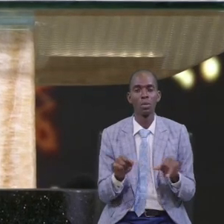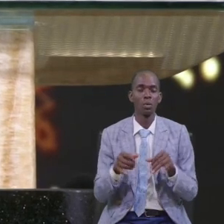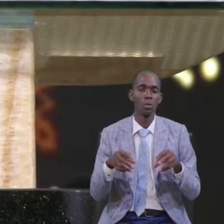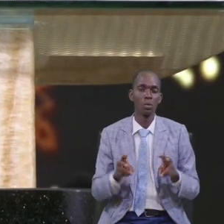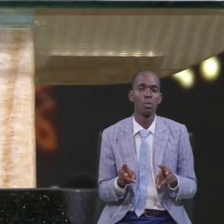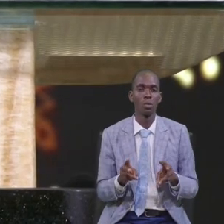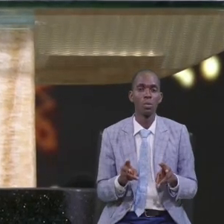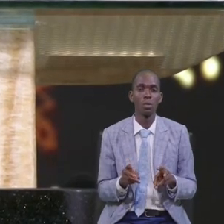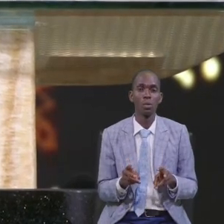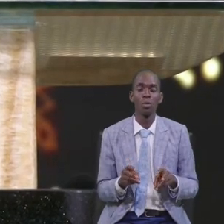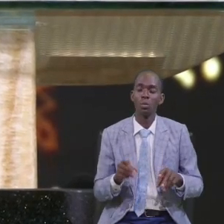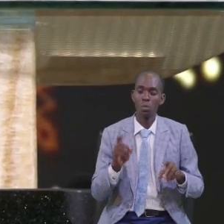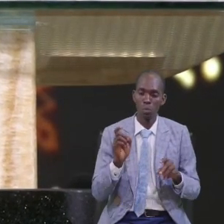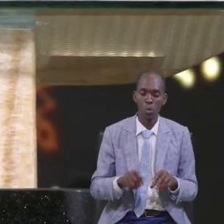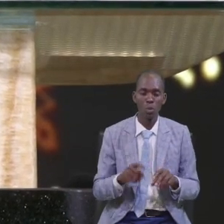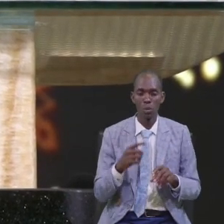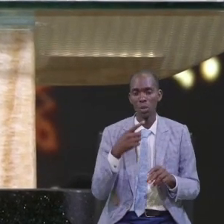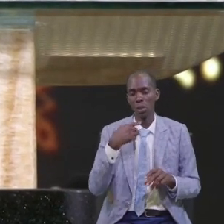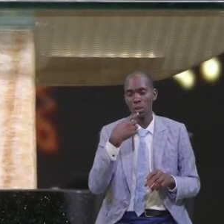so to speak,